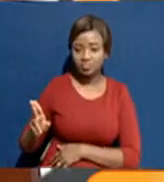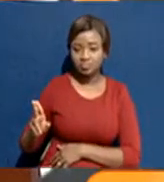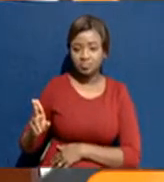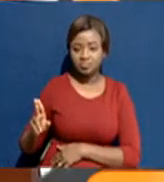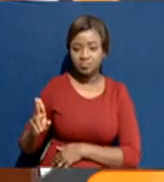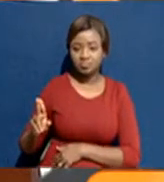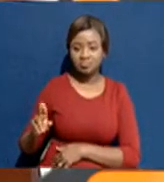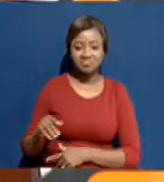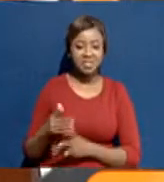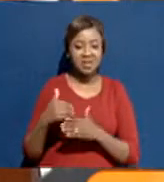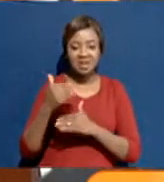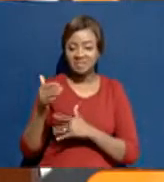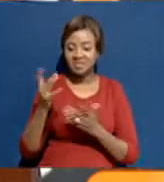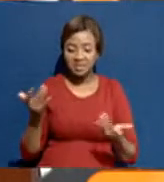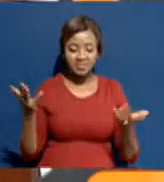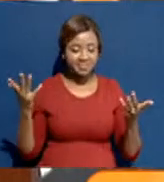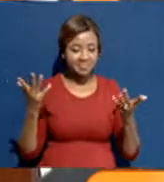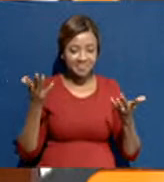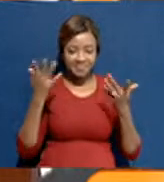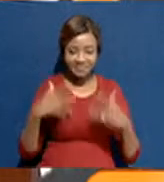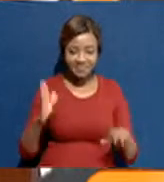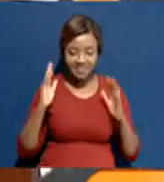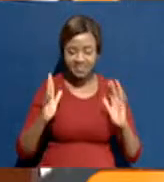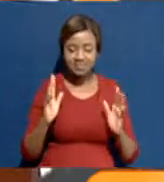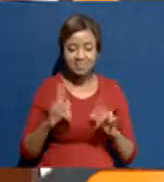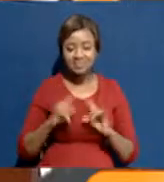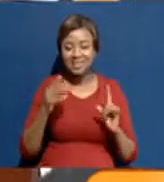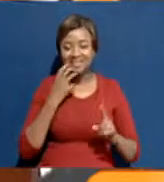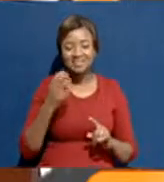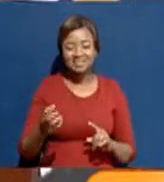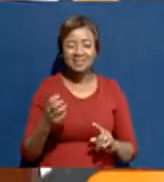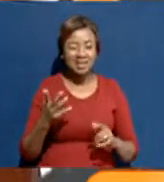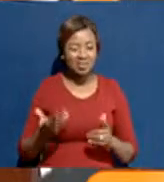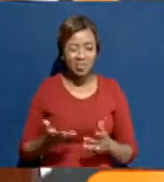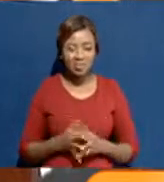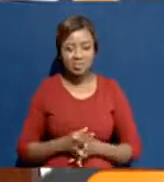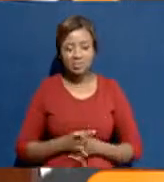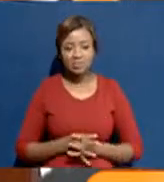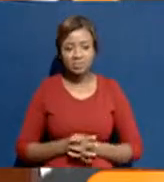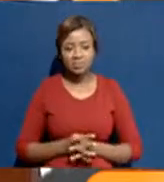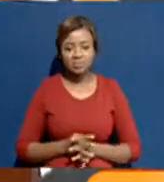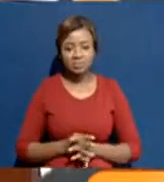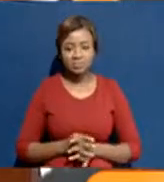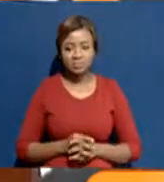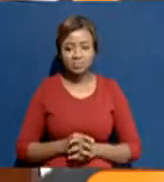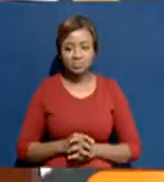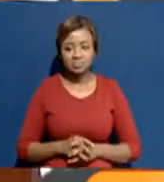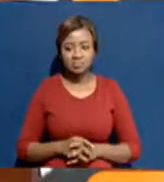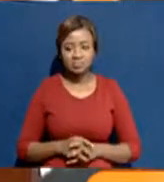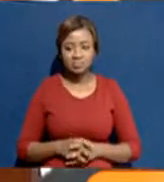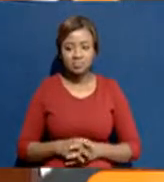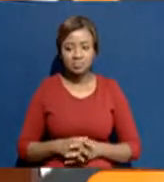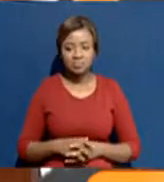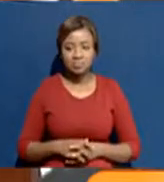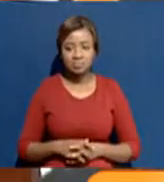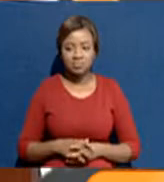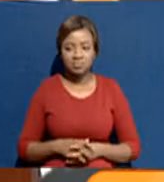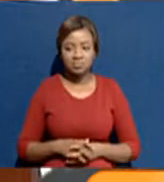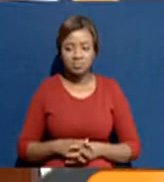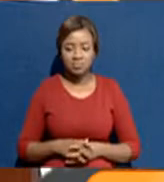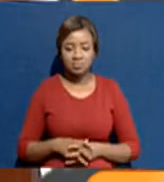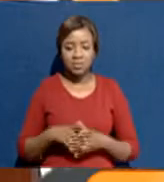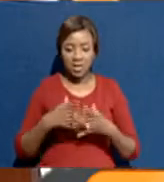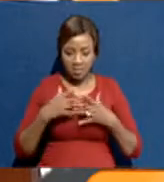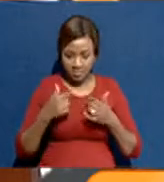that's it. The rest is history. The unfortunate part, of course, is that I was the face of the result